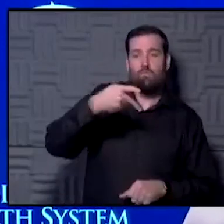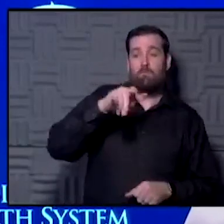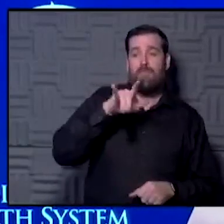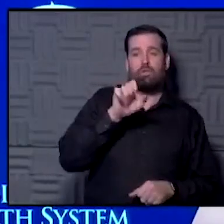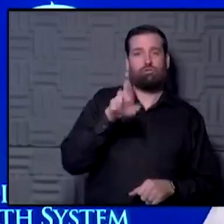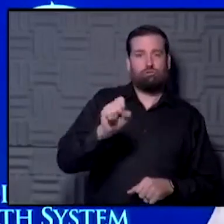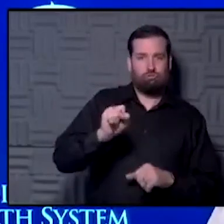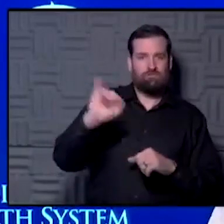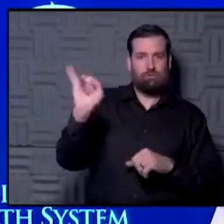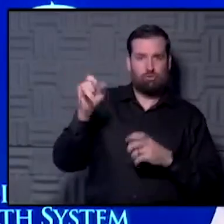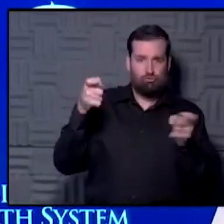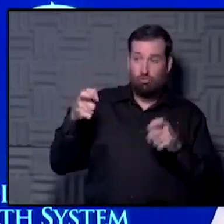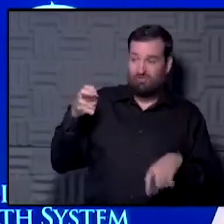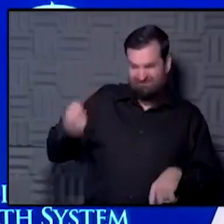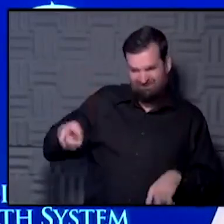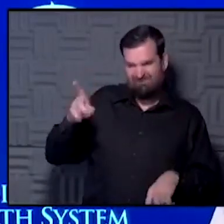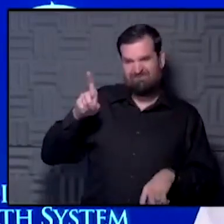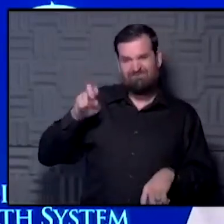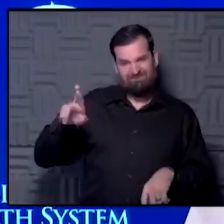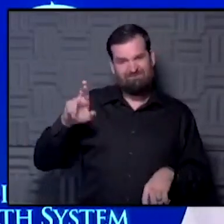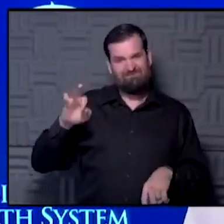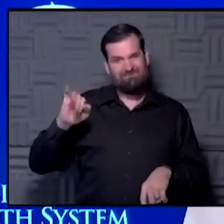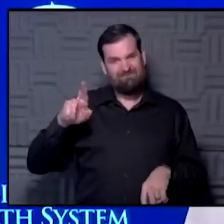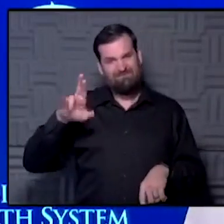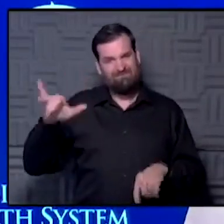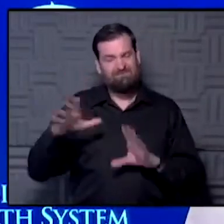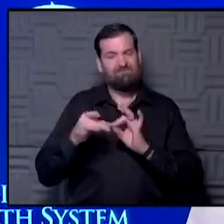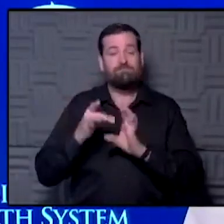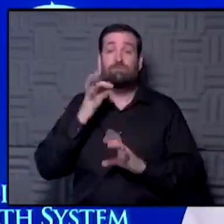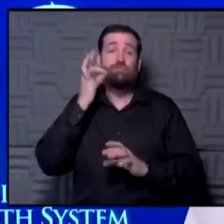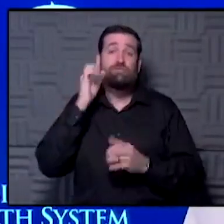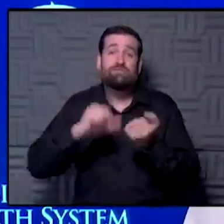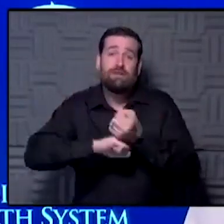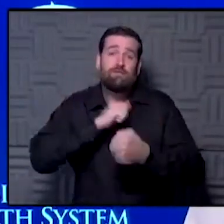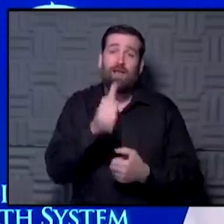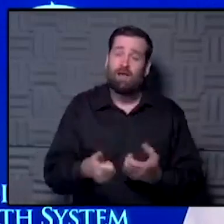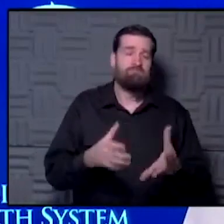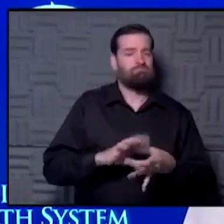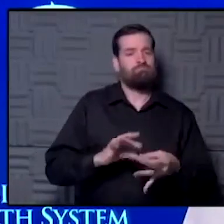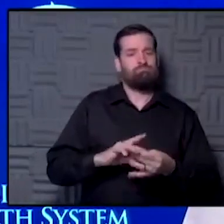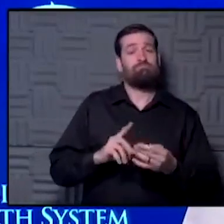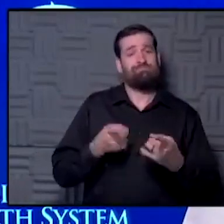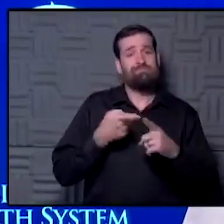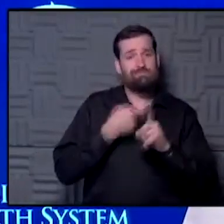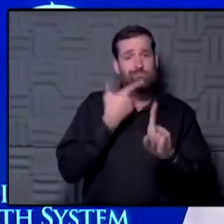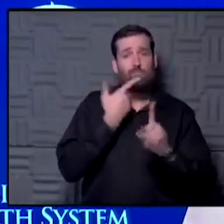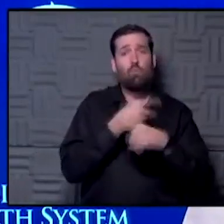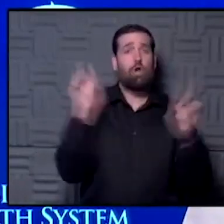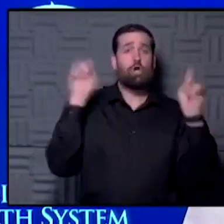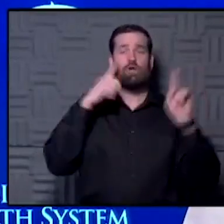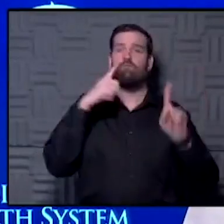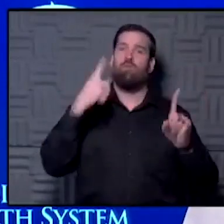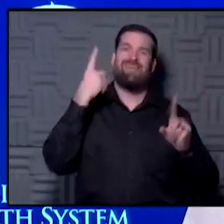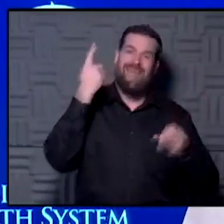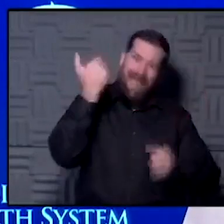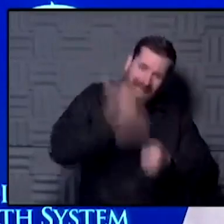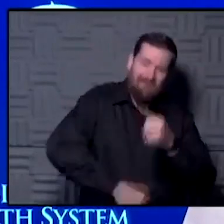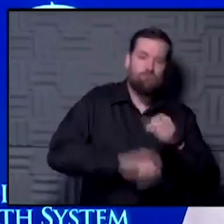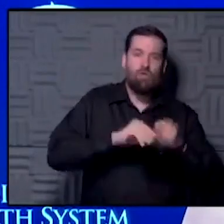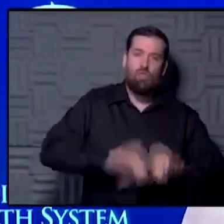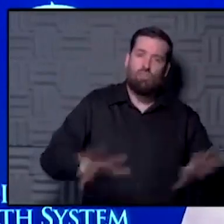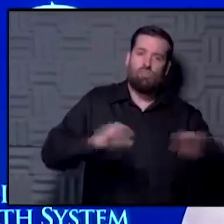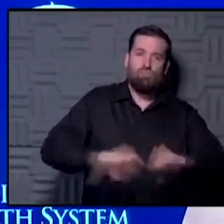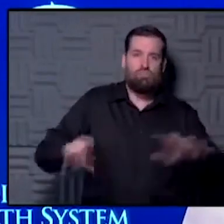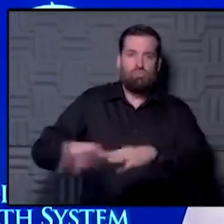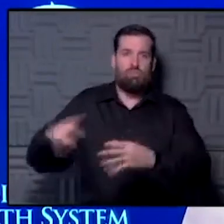infection control, the ones that this guy, Chiefs fan or not, talks about. Because the reality is they work. They've worked for every epidemic we've